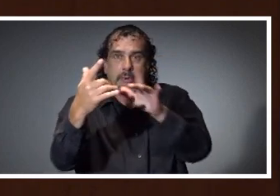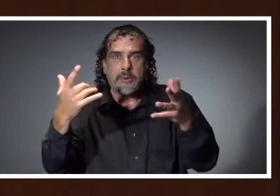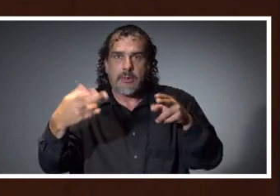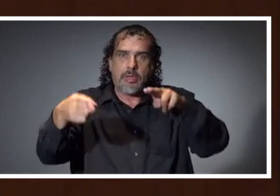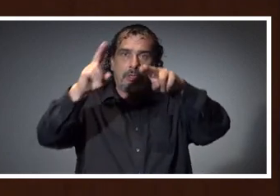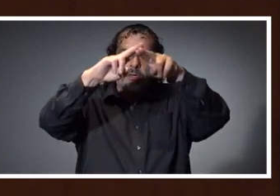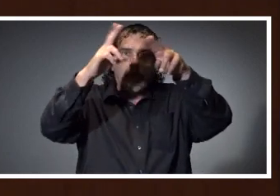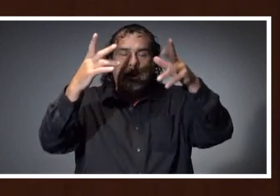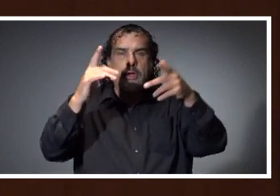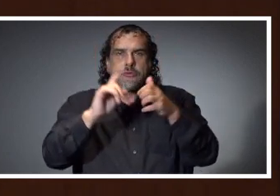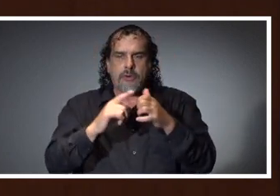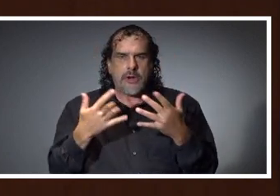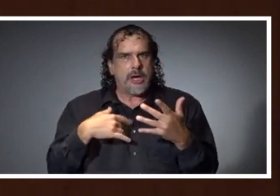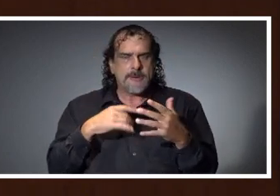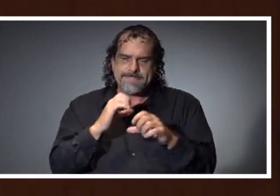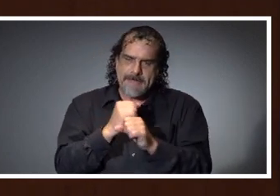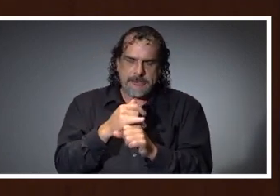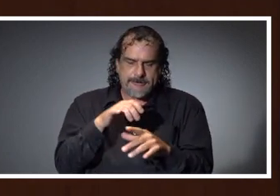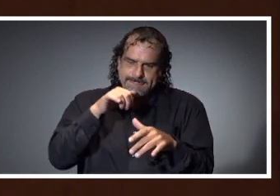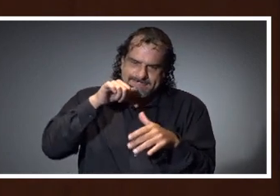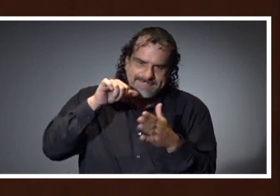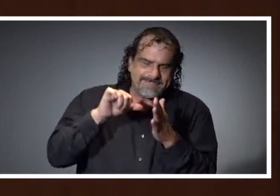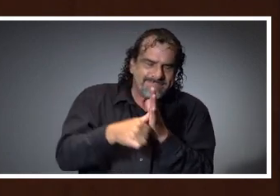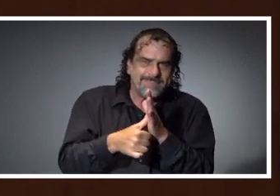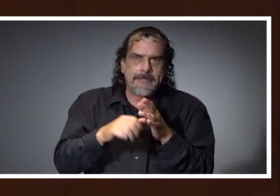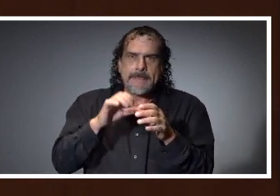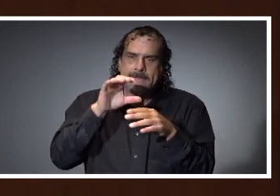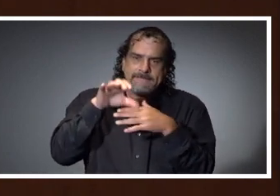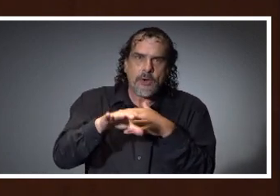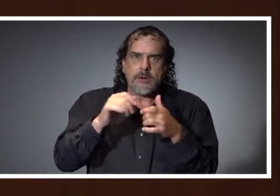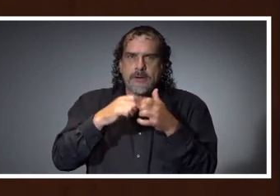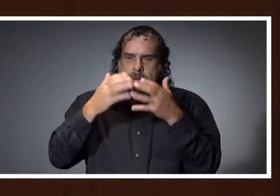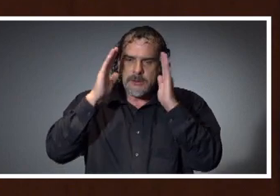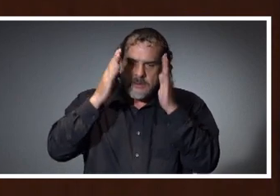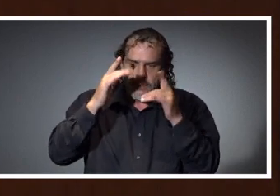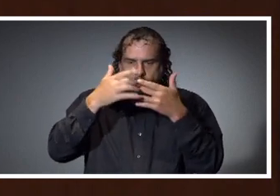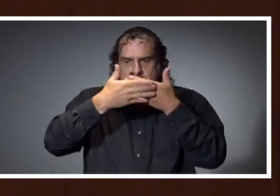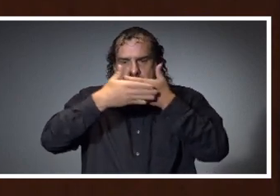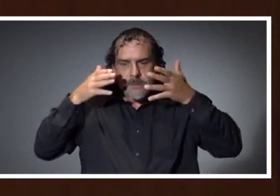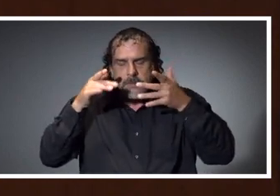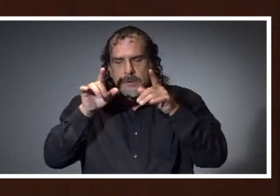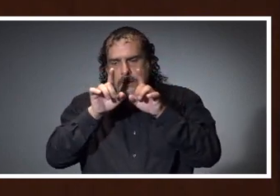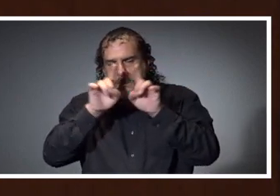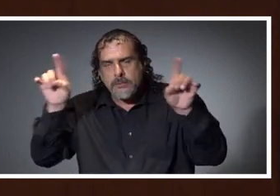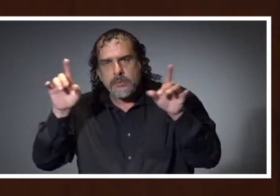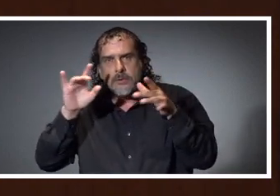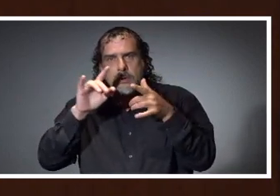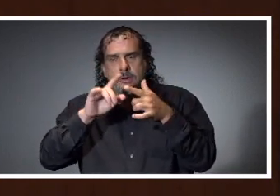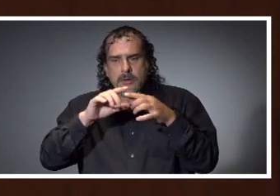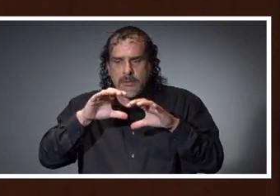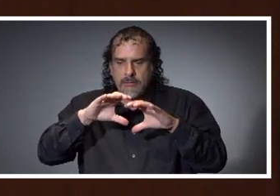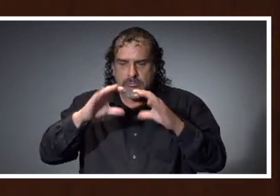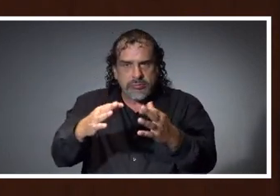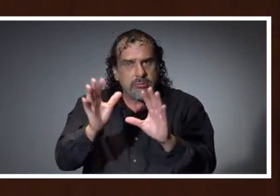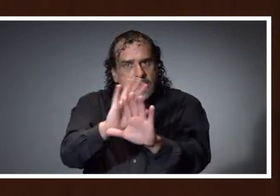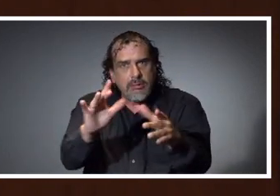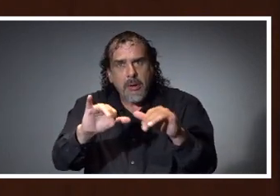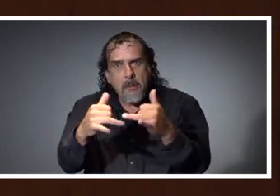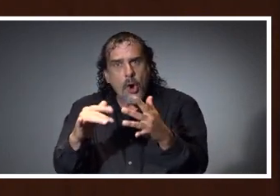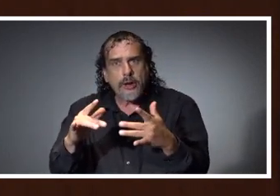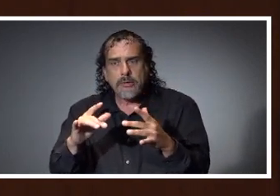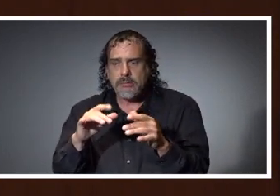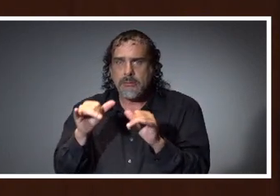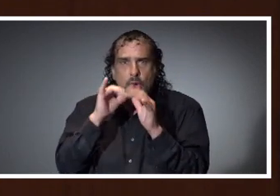down, follow up on the mask use, make sure that we maintain social distancing and avoid groups as much as we possibly